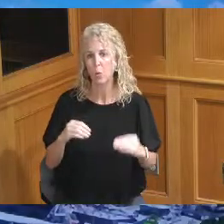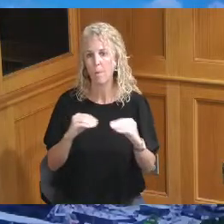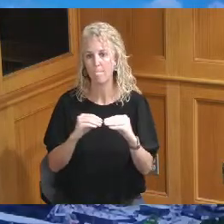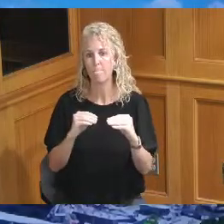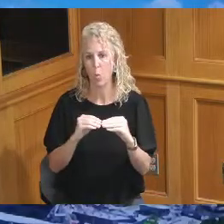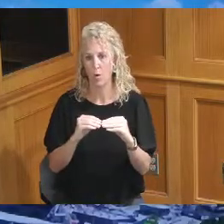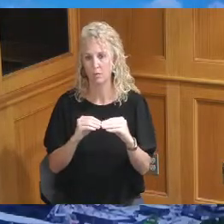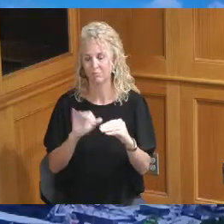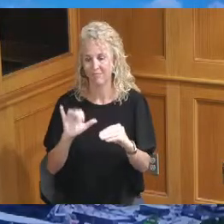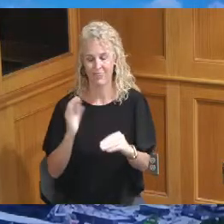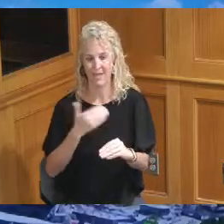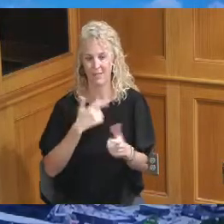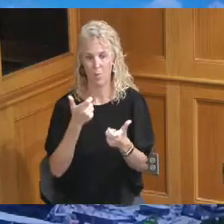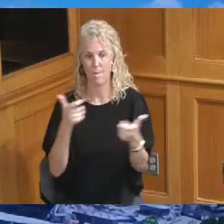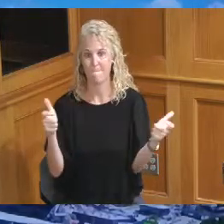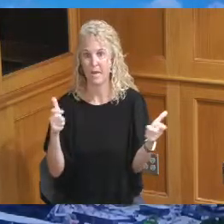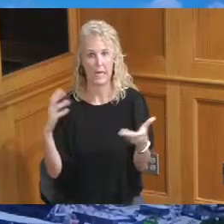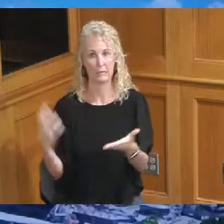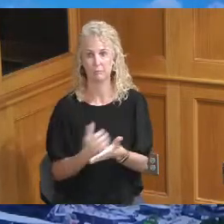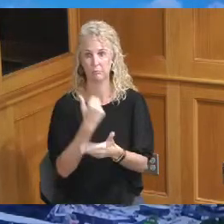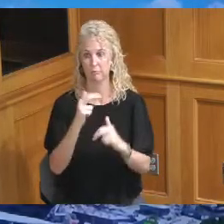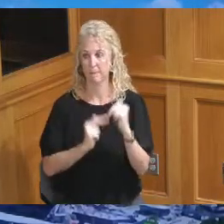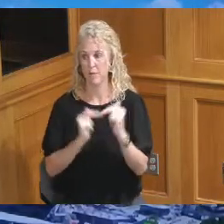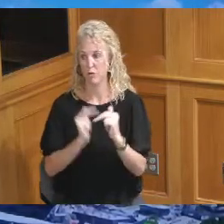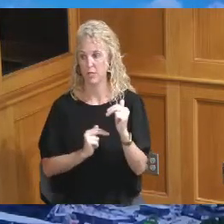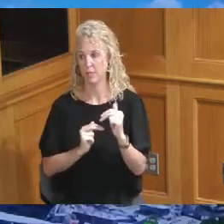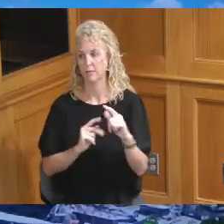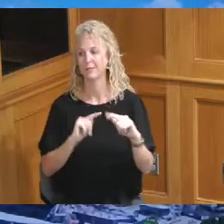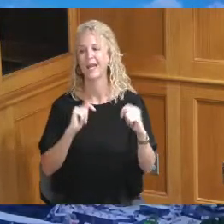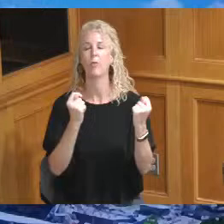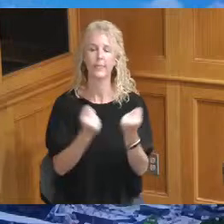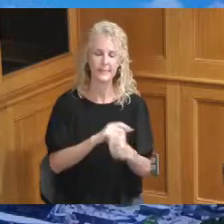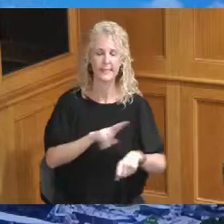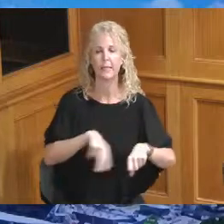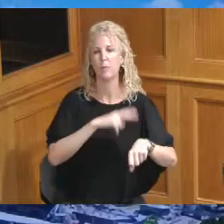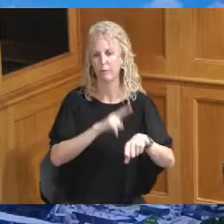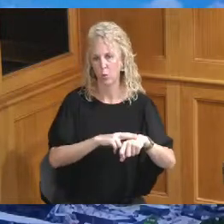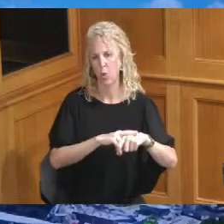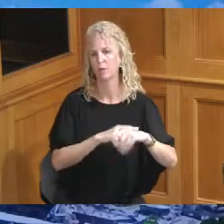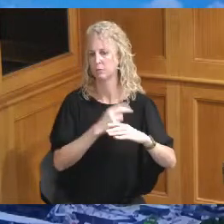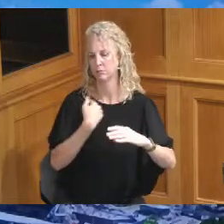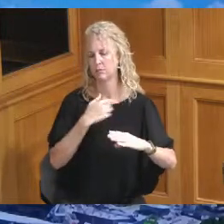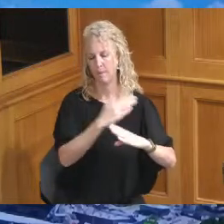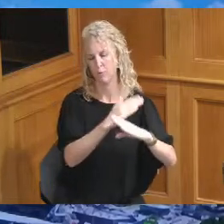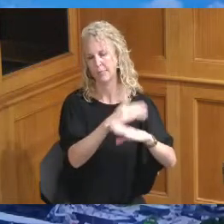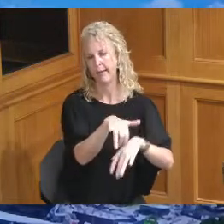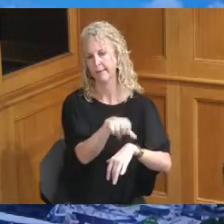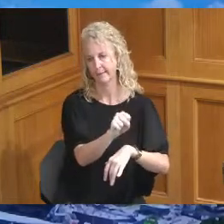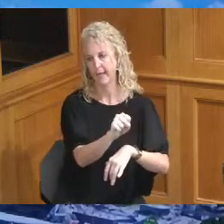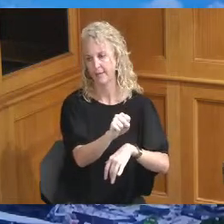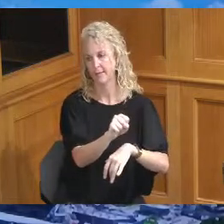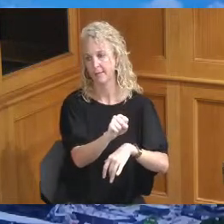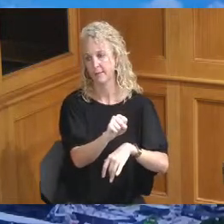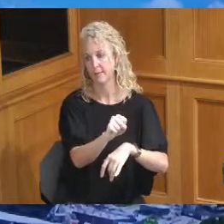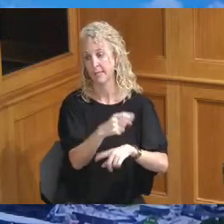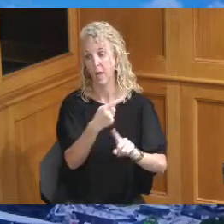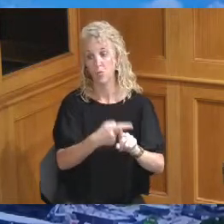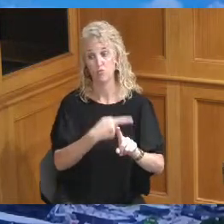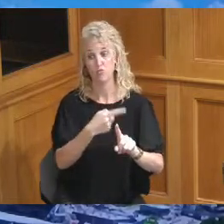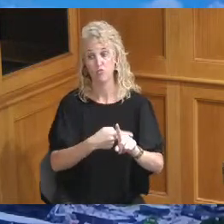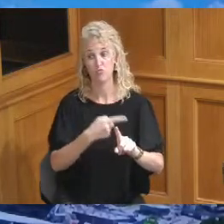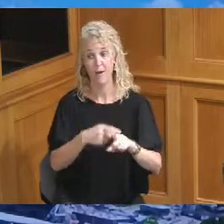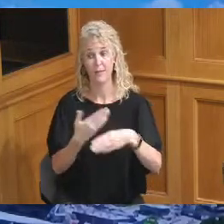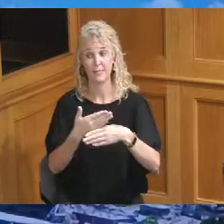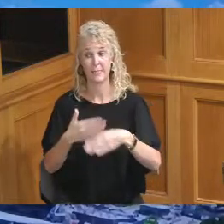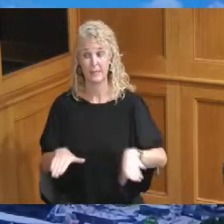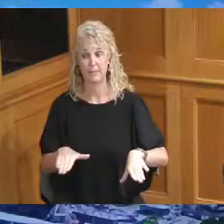taxpayer-owned asset. There will be protections for the team operations included in the lease. On rent, the split will